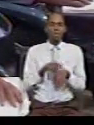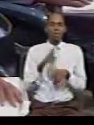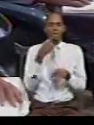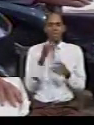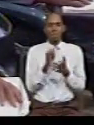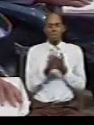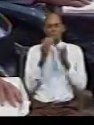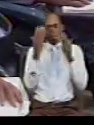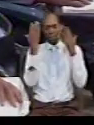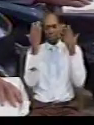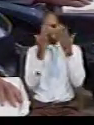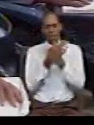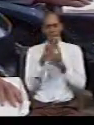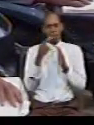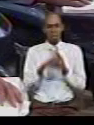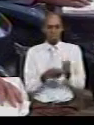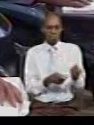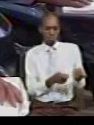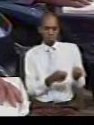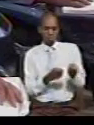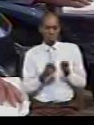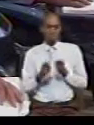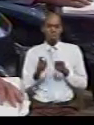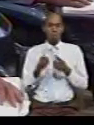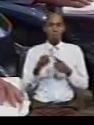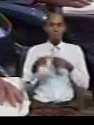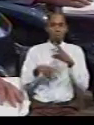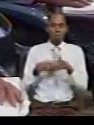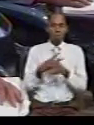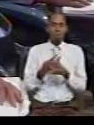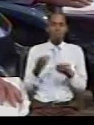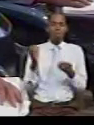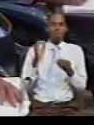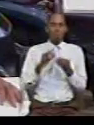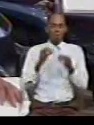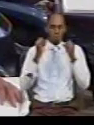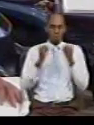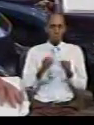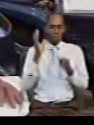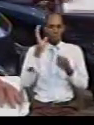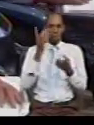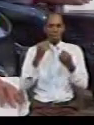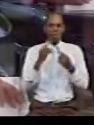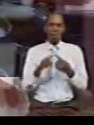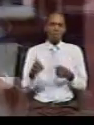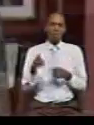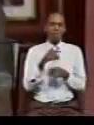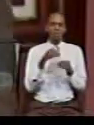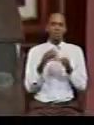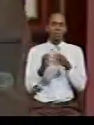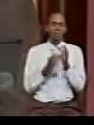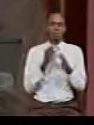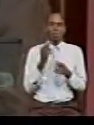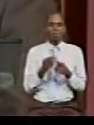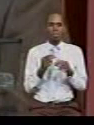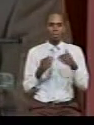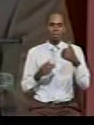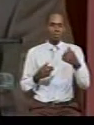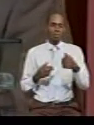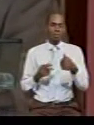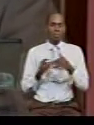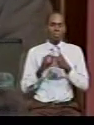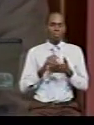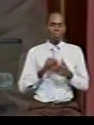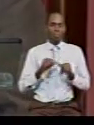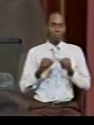darkness drawing you to the world, more power will come unto you. Therefore, in verse 10,